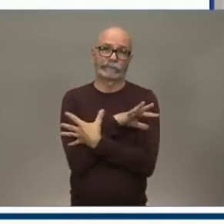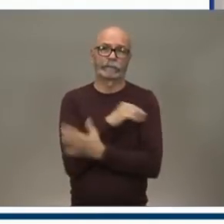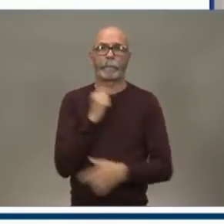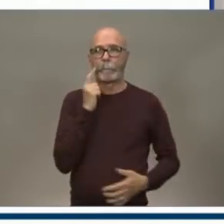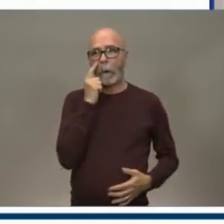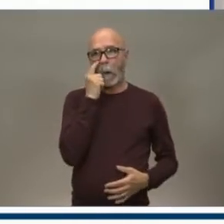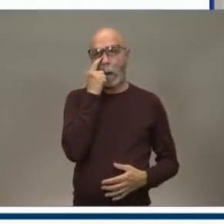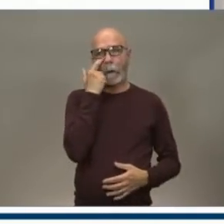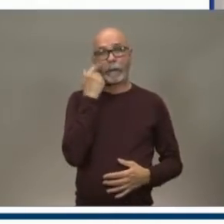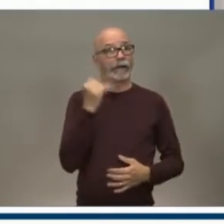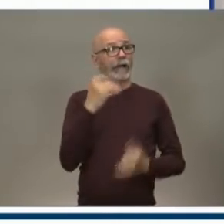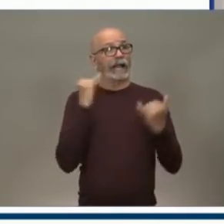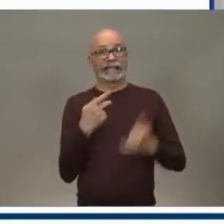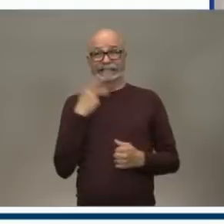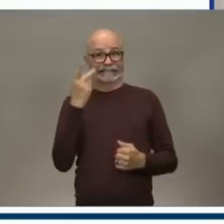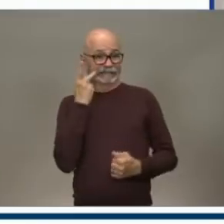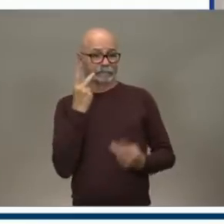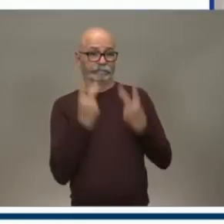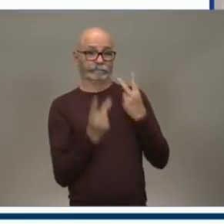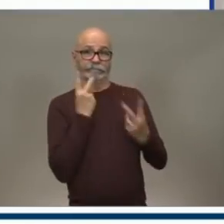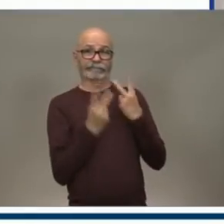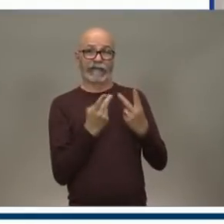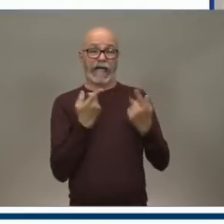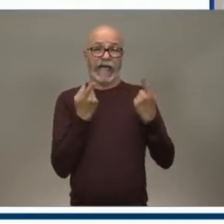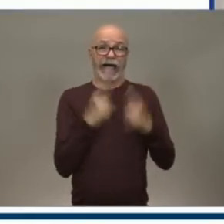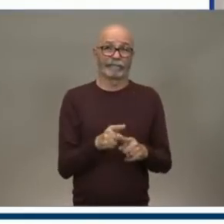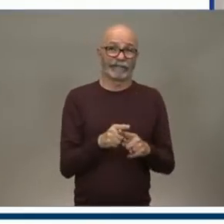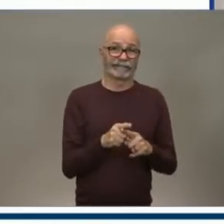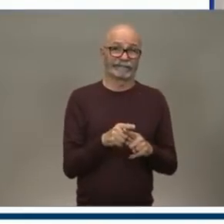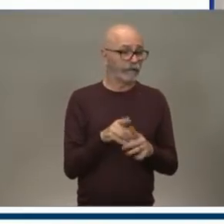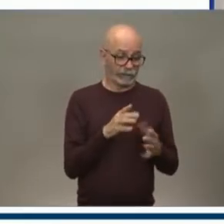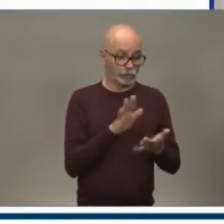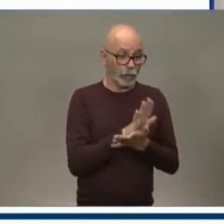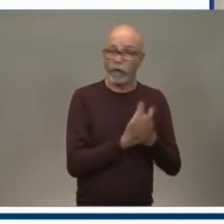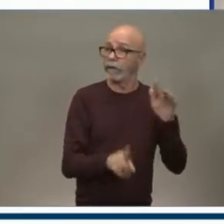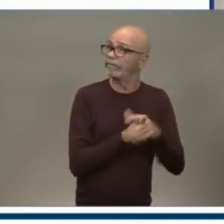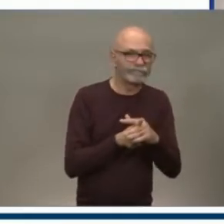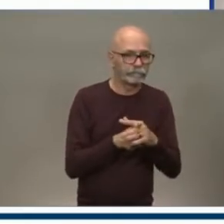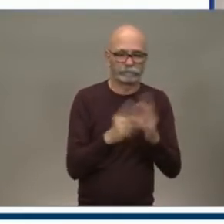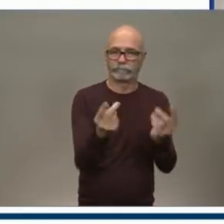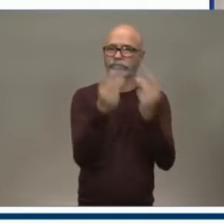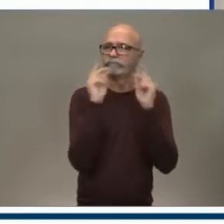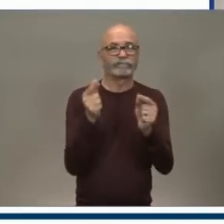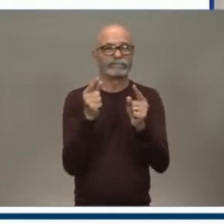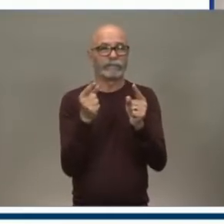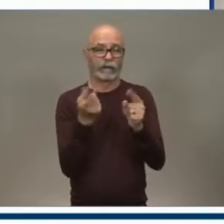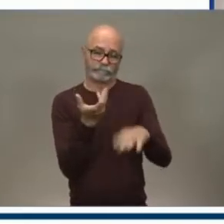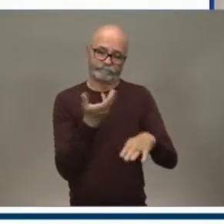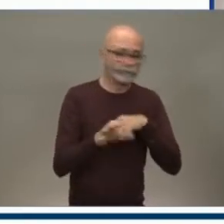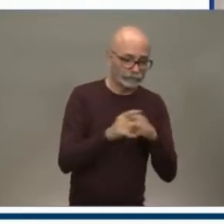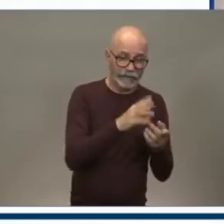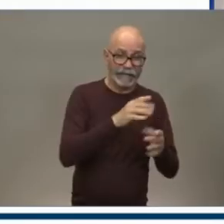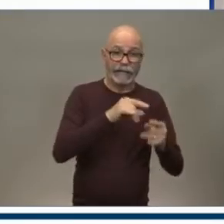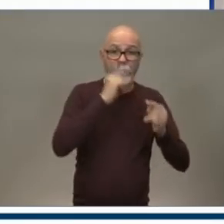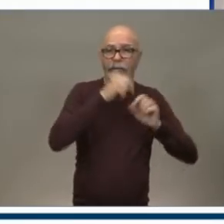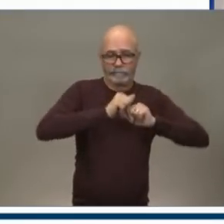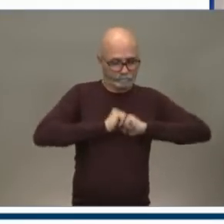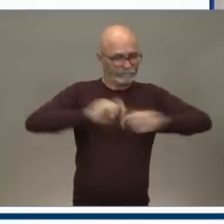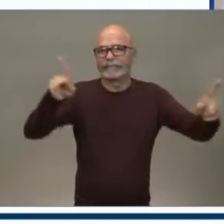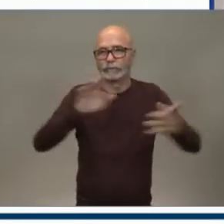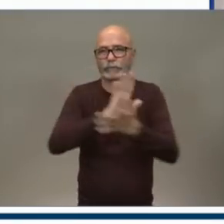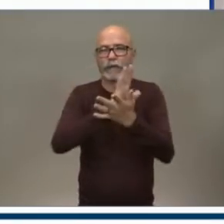swift action so that we will notify parents, isolate those close contacts as we continue to